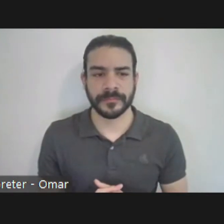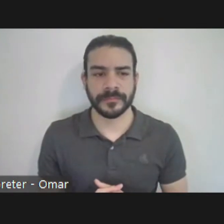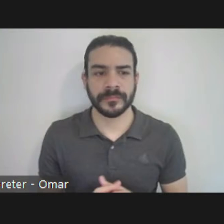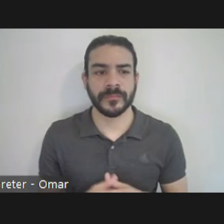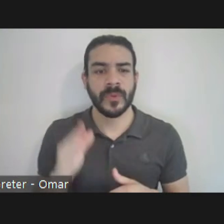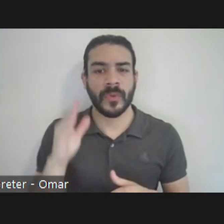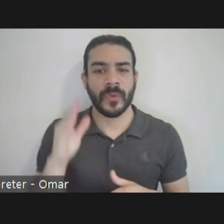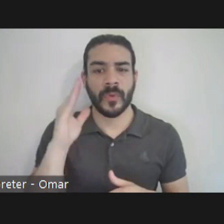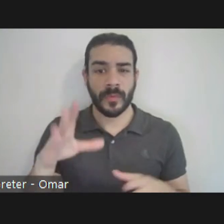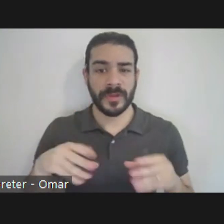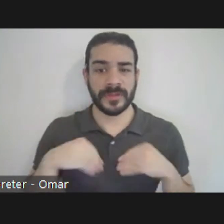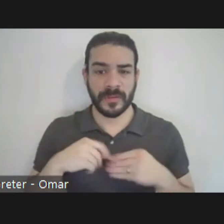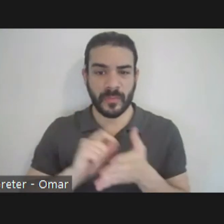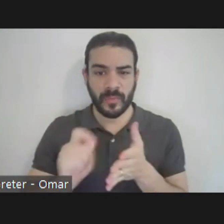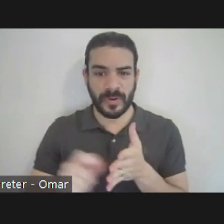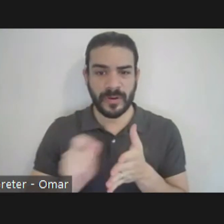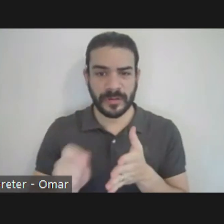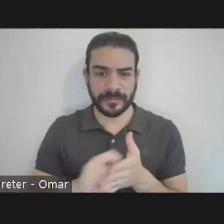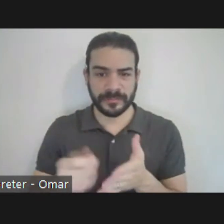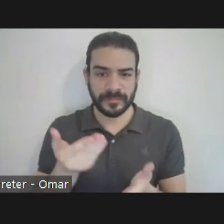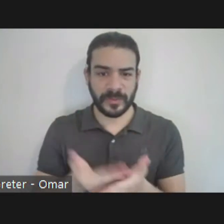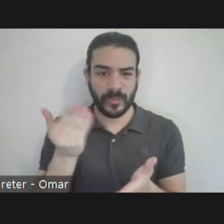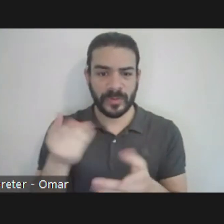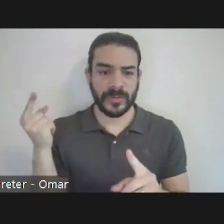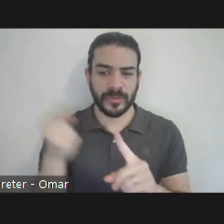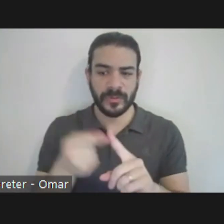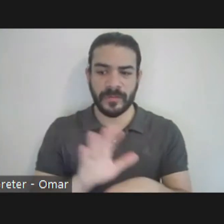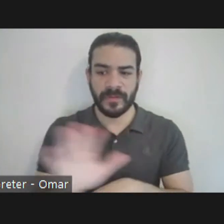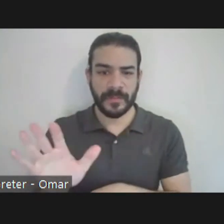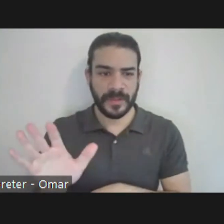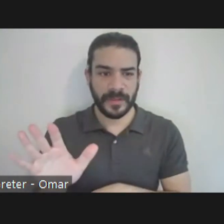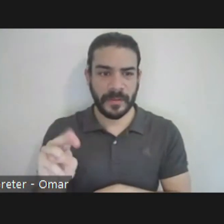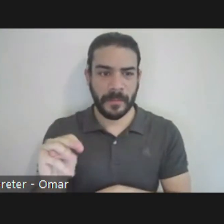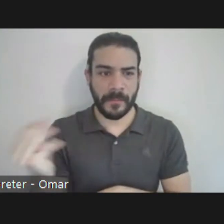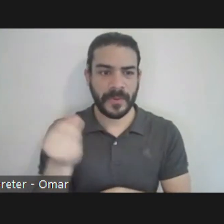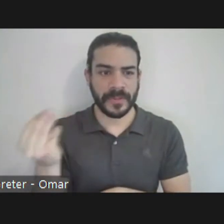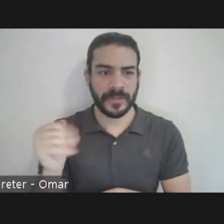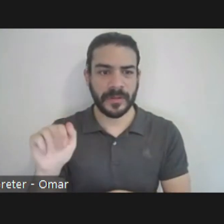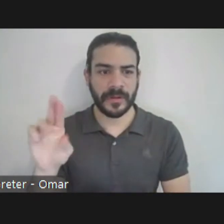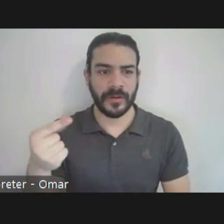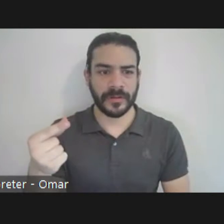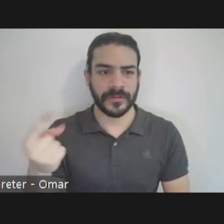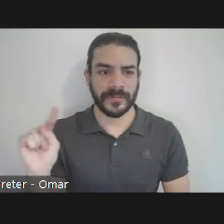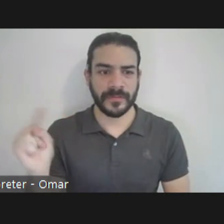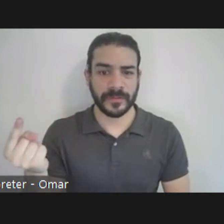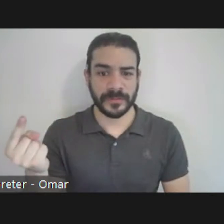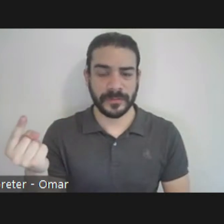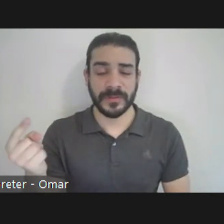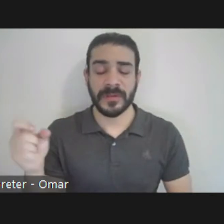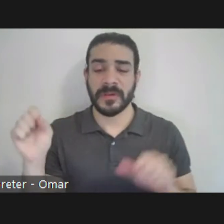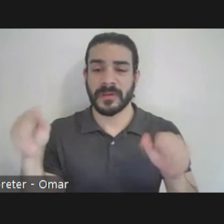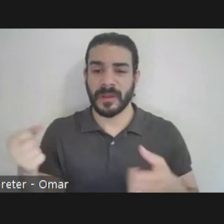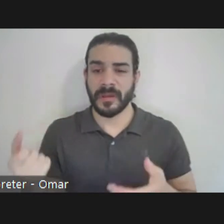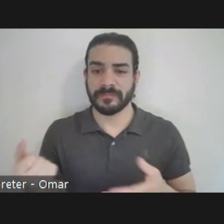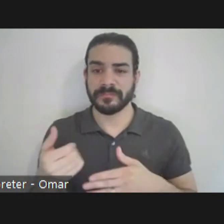p.m. on Monday, August 1st. Testimony can also be submitted online at